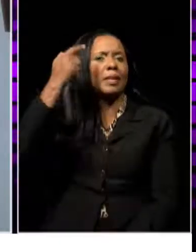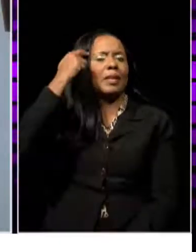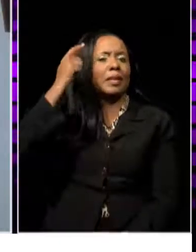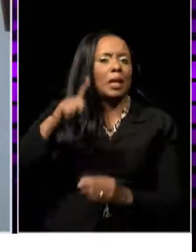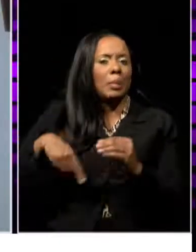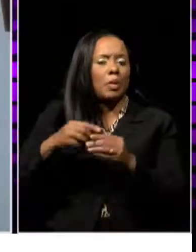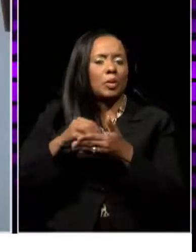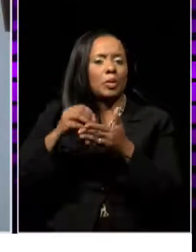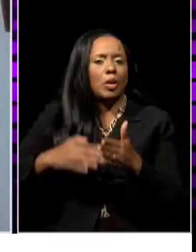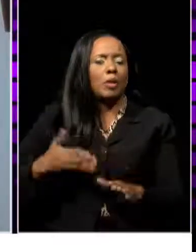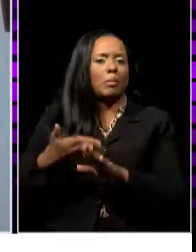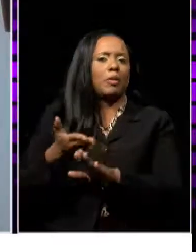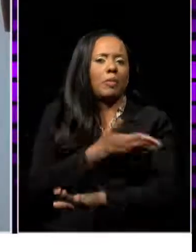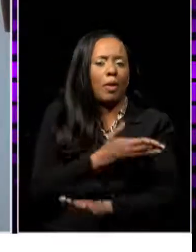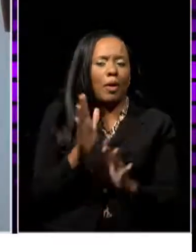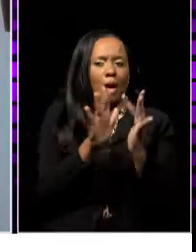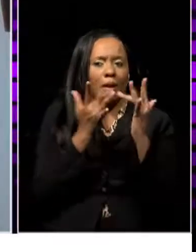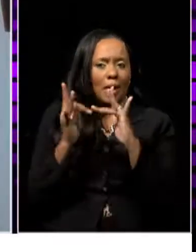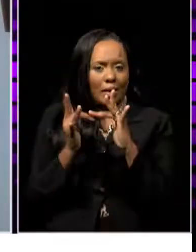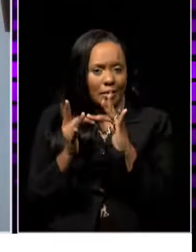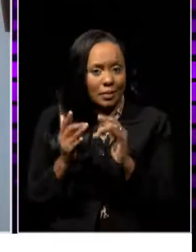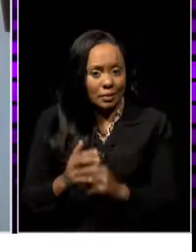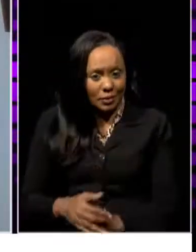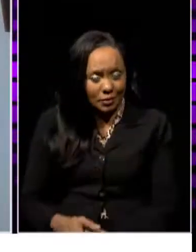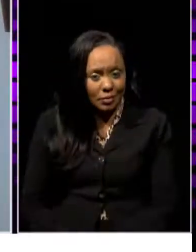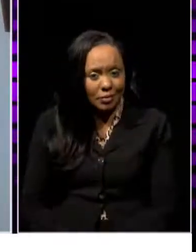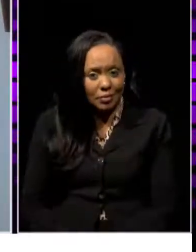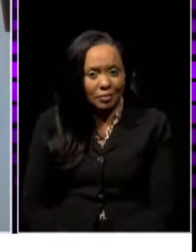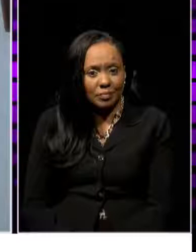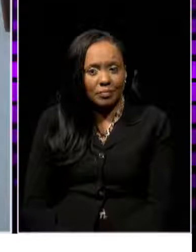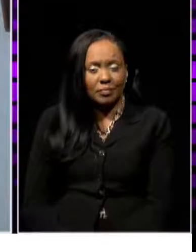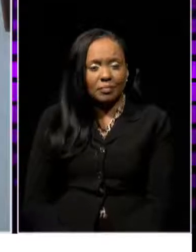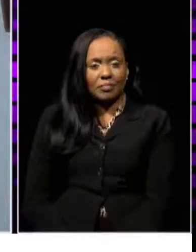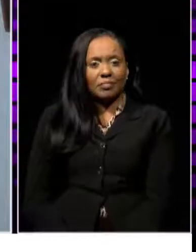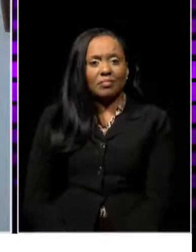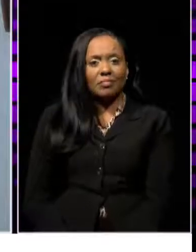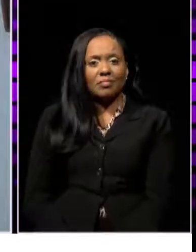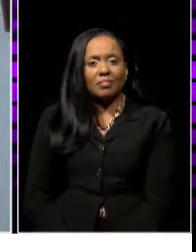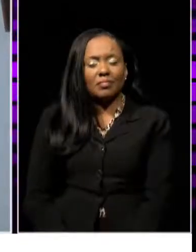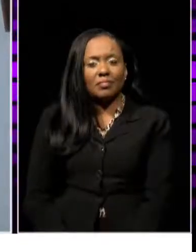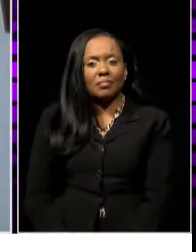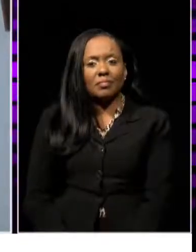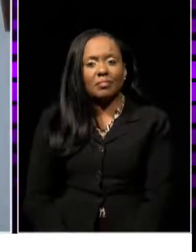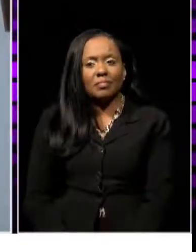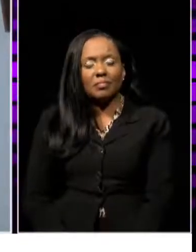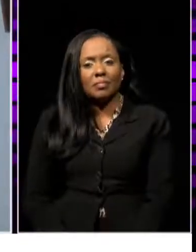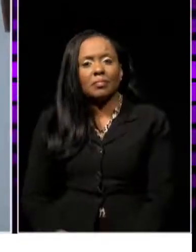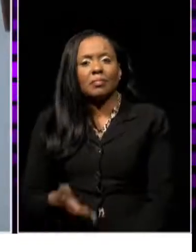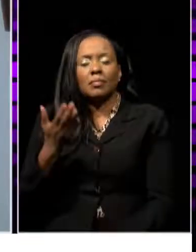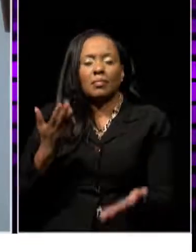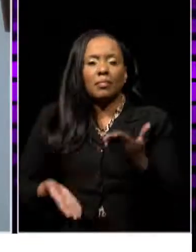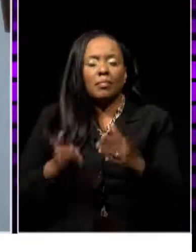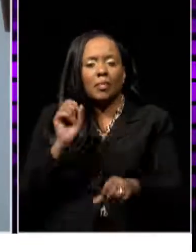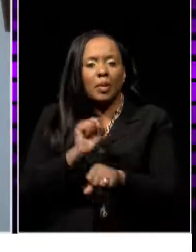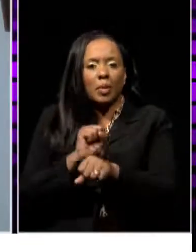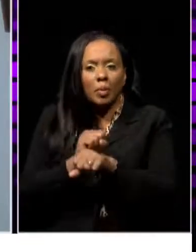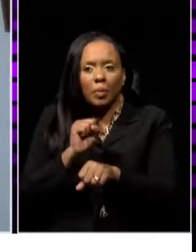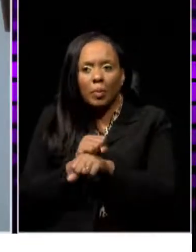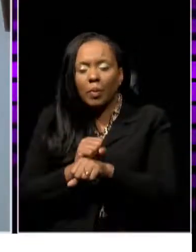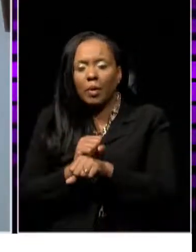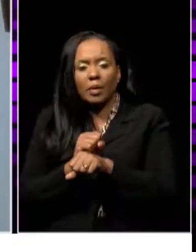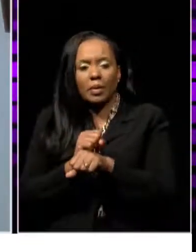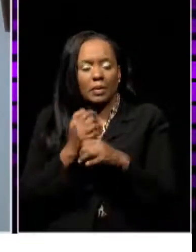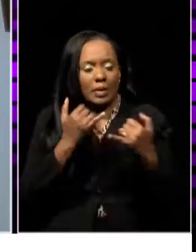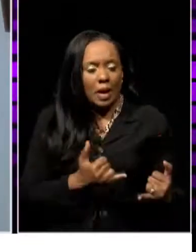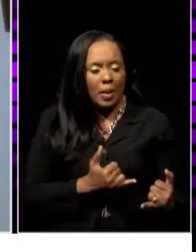that student to be during the term, or the work that they were putting in, is it equal to